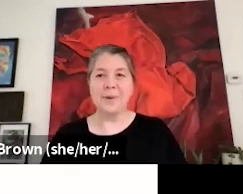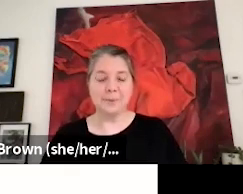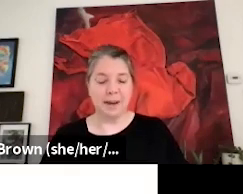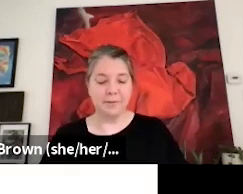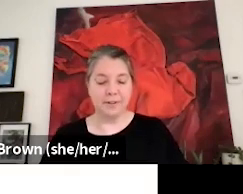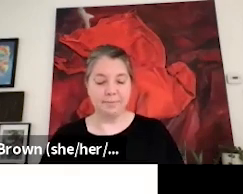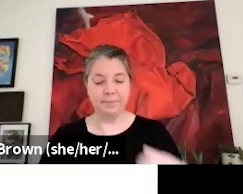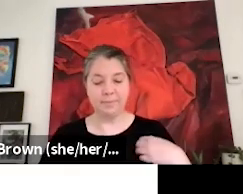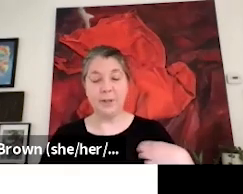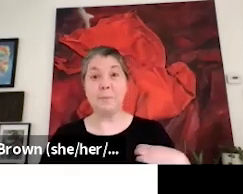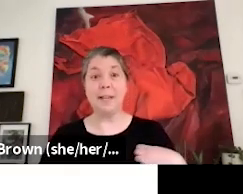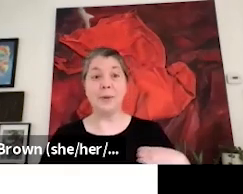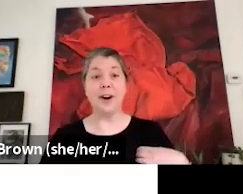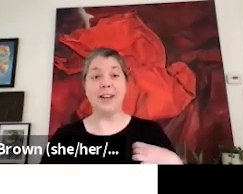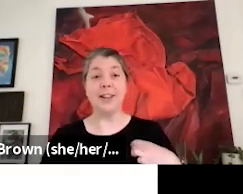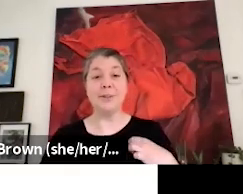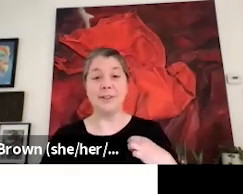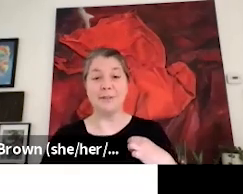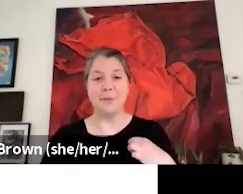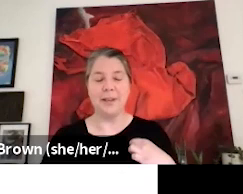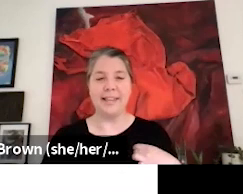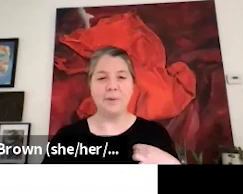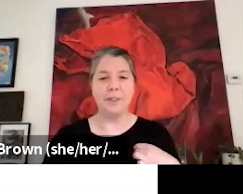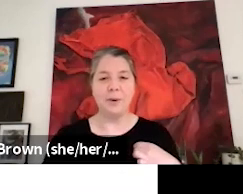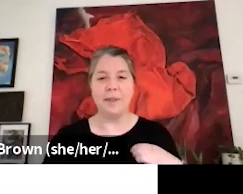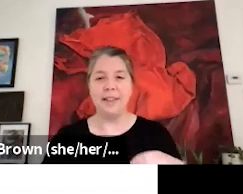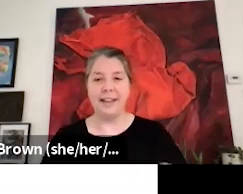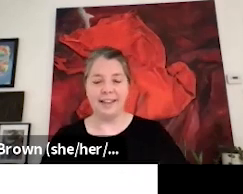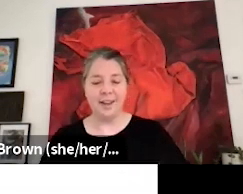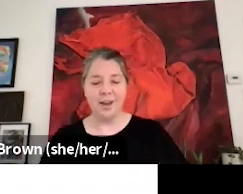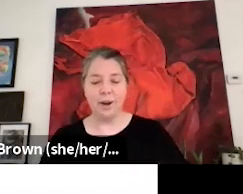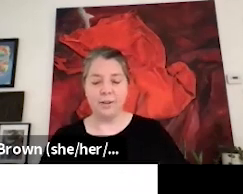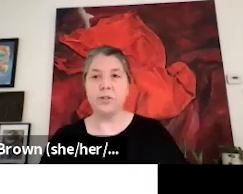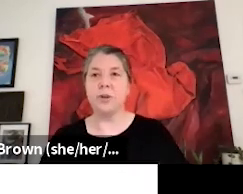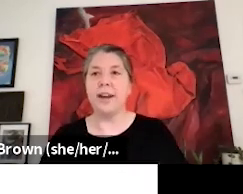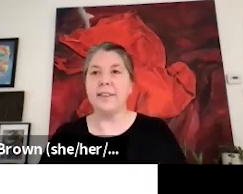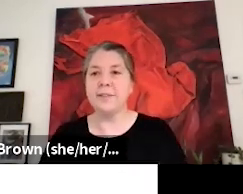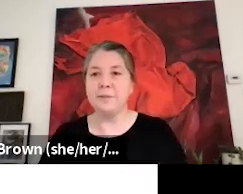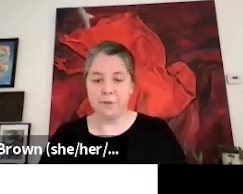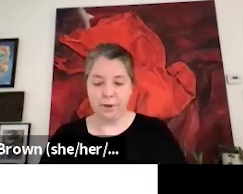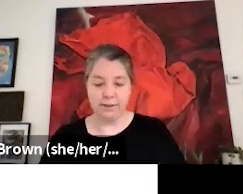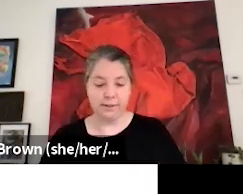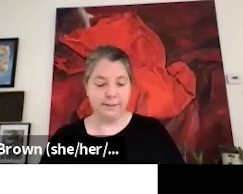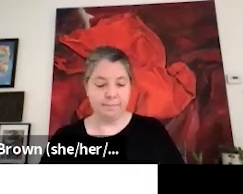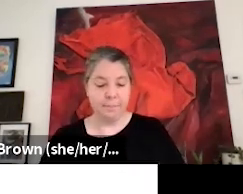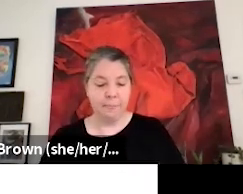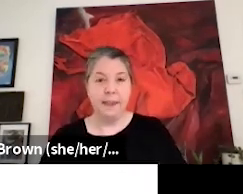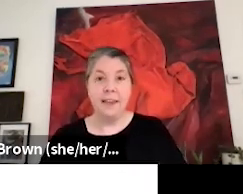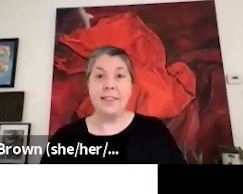We are respectful, which means we are inclusive. We lead with humility. We are strengths